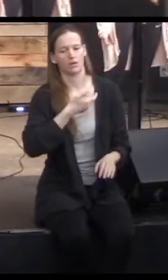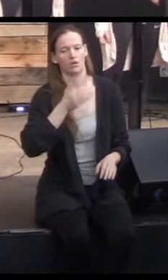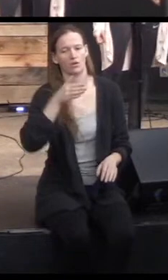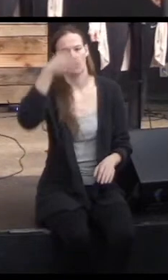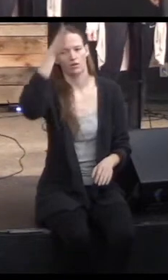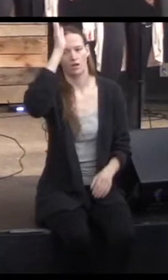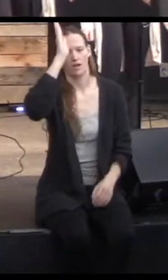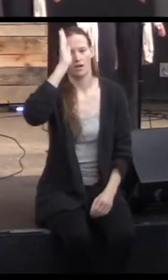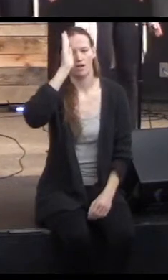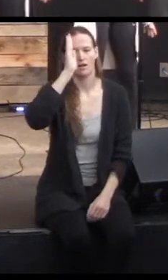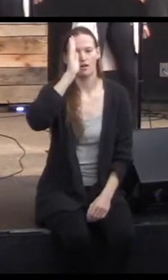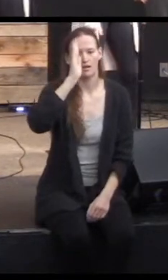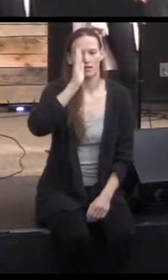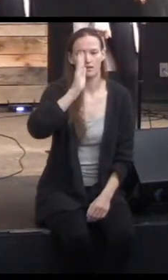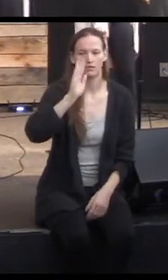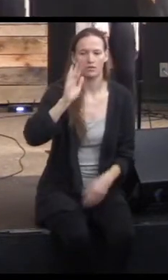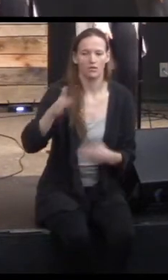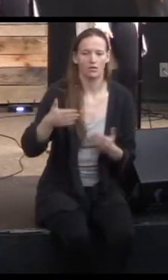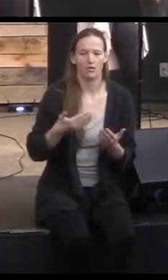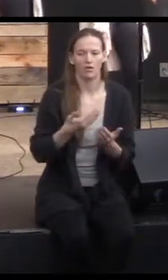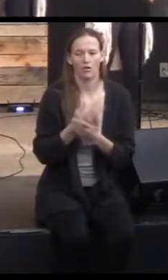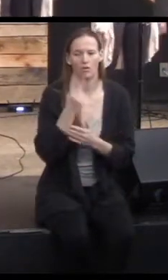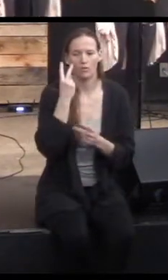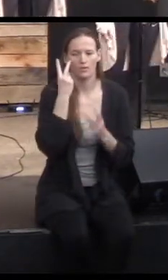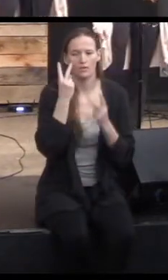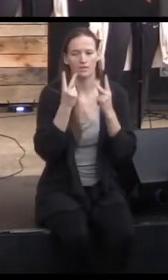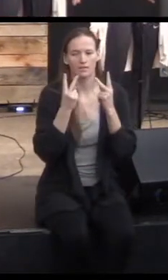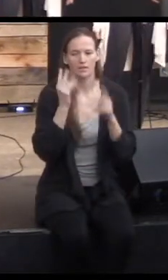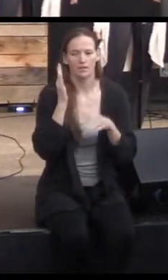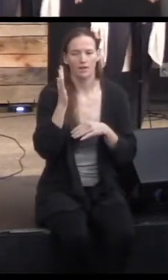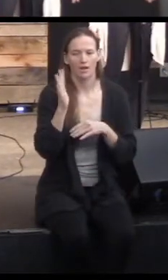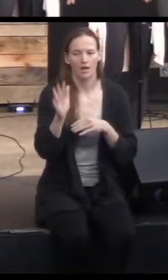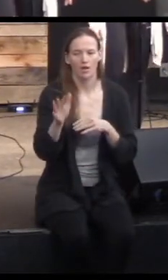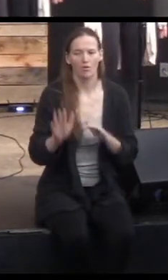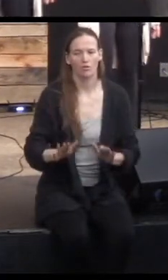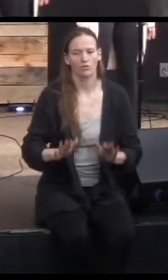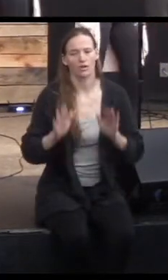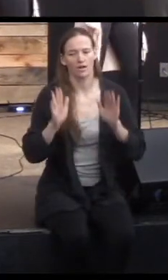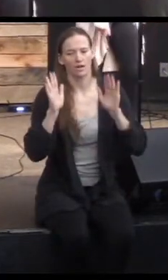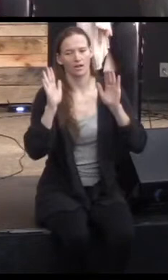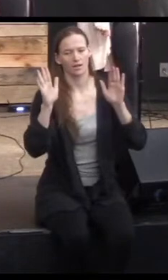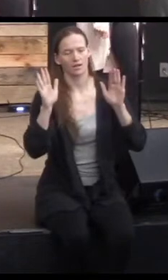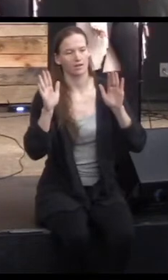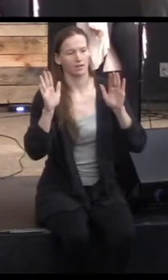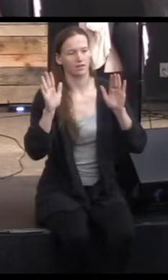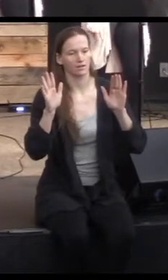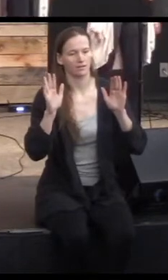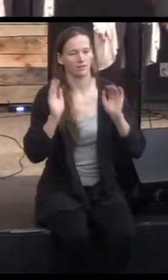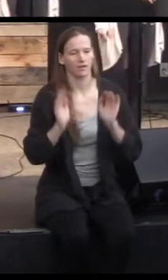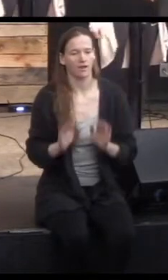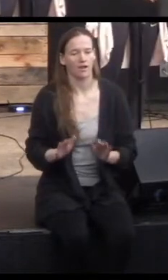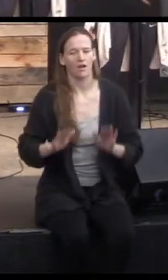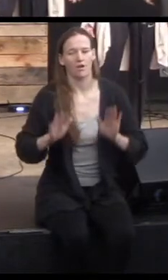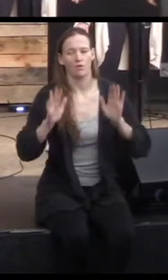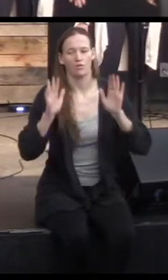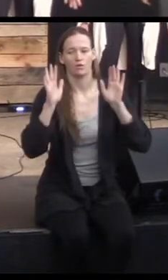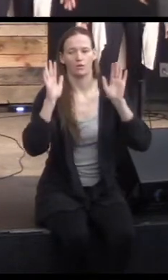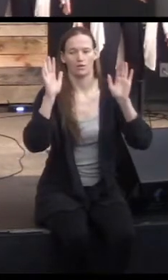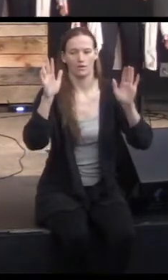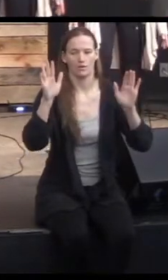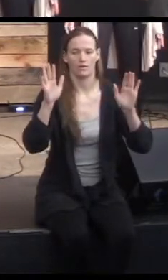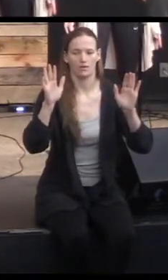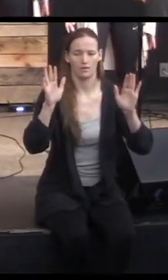is our God! And all will see how great. How